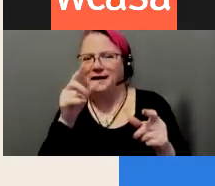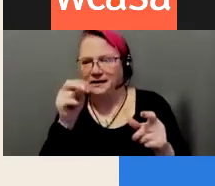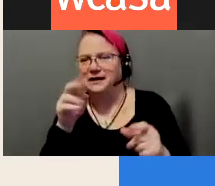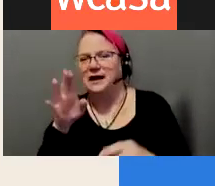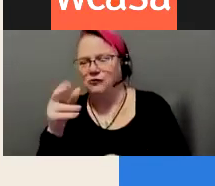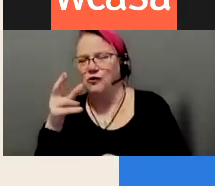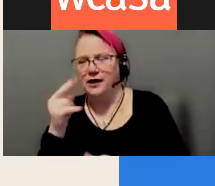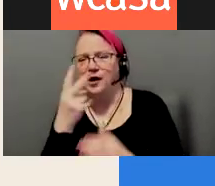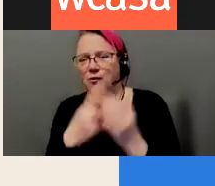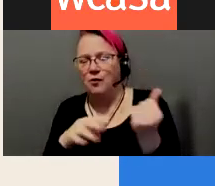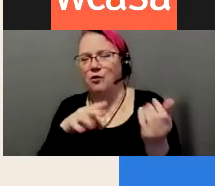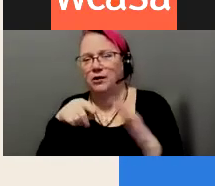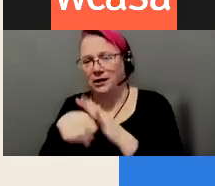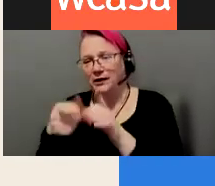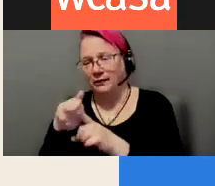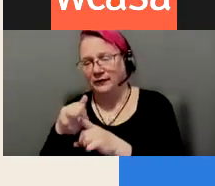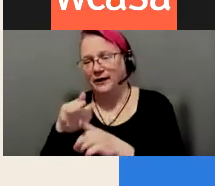by sexual extortion.